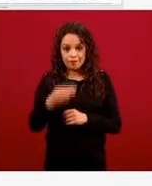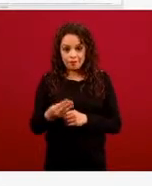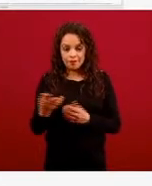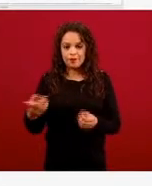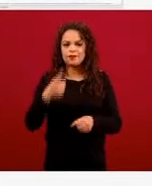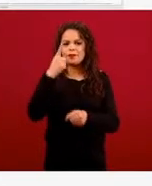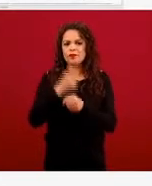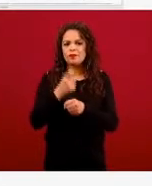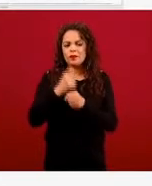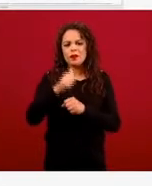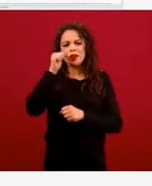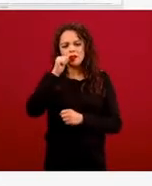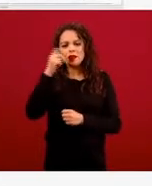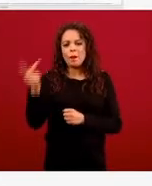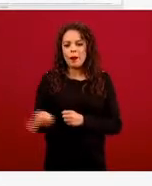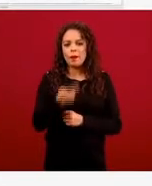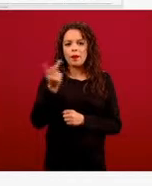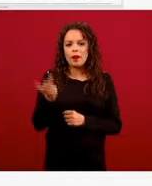users on this chat.